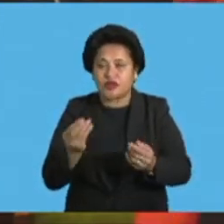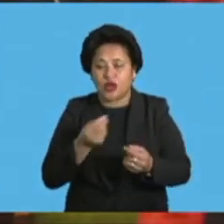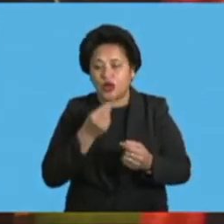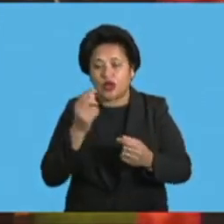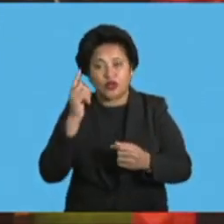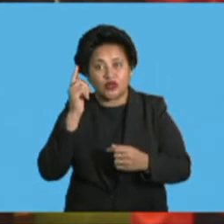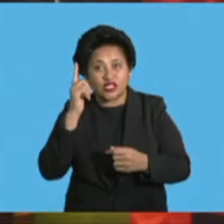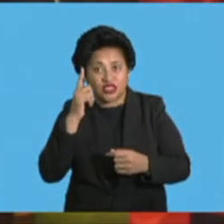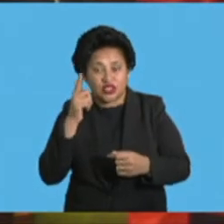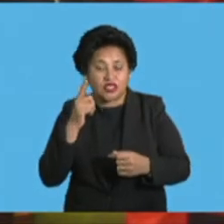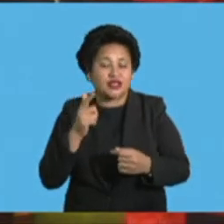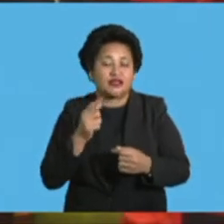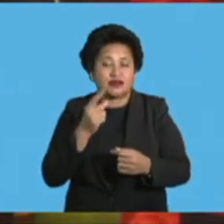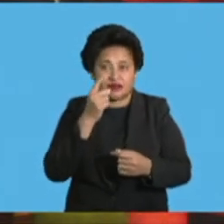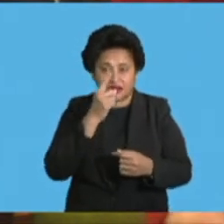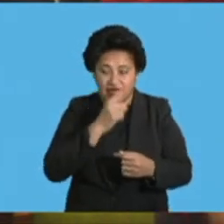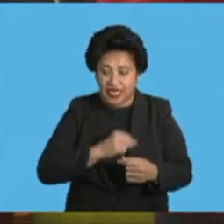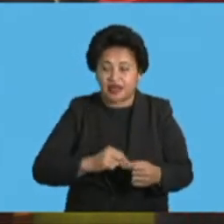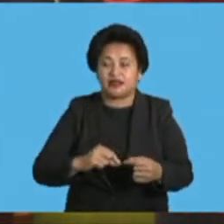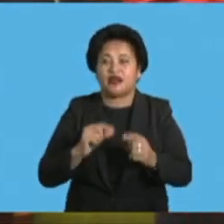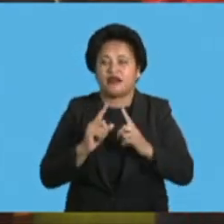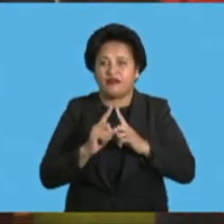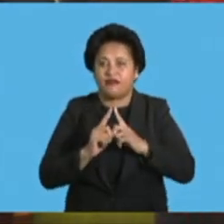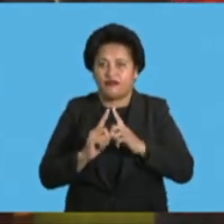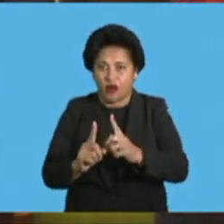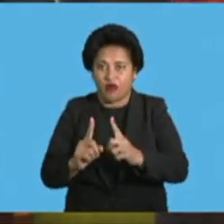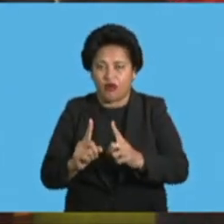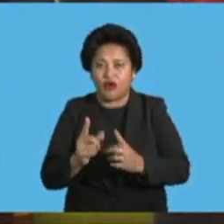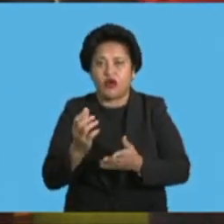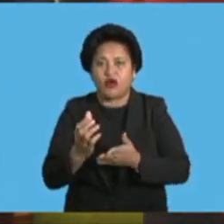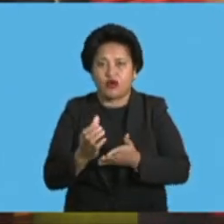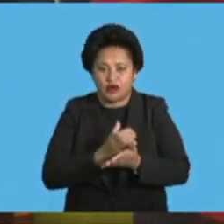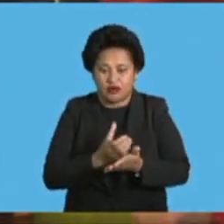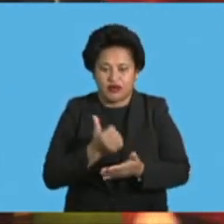the issue reported relates to the code of conduct.